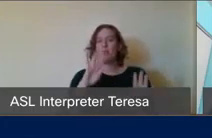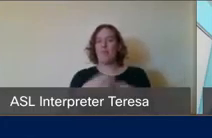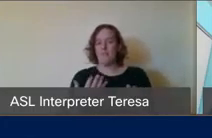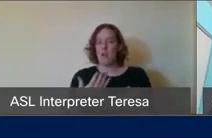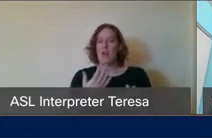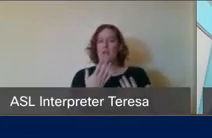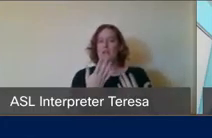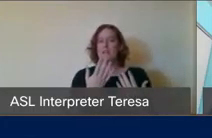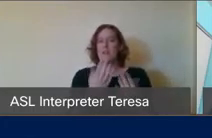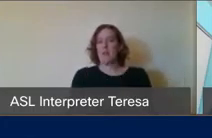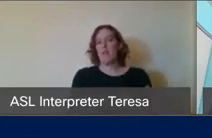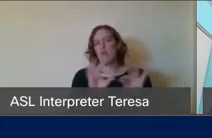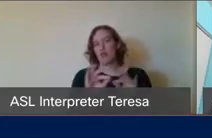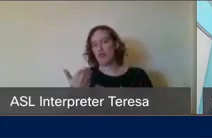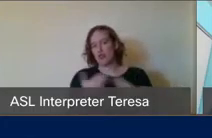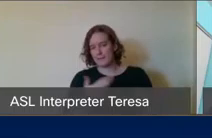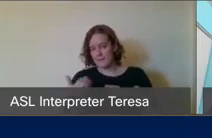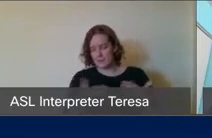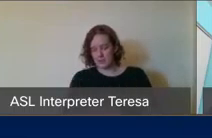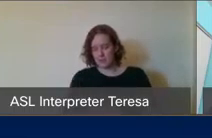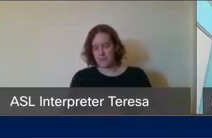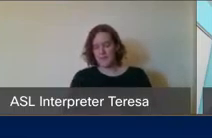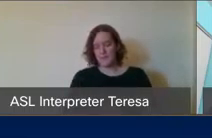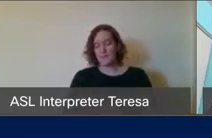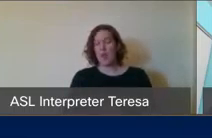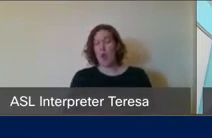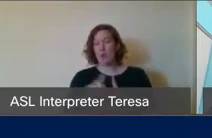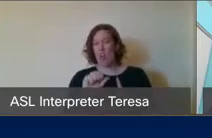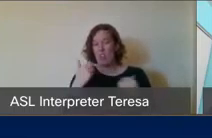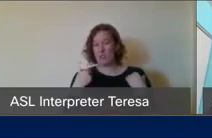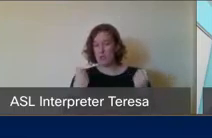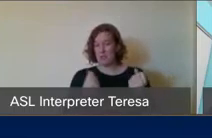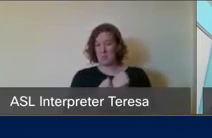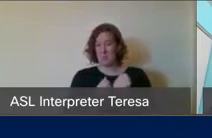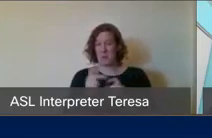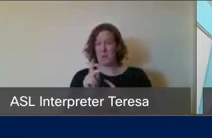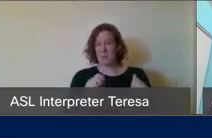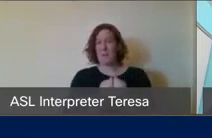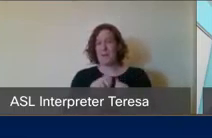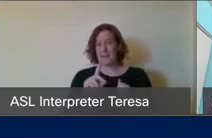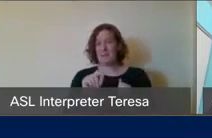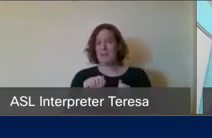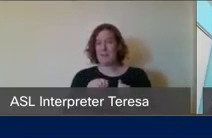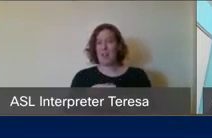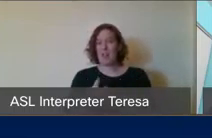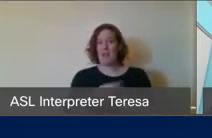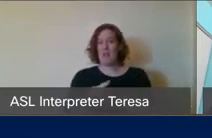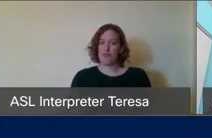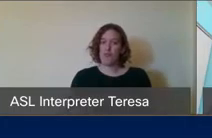service. And also the strength was supporting people with disabilities to actively